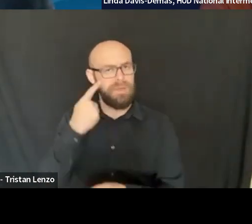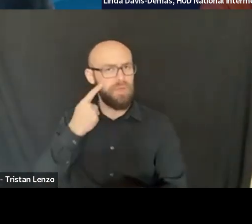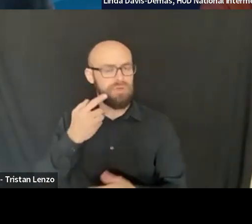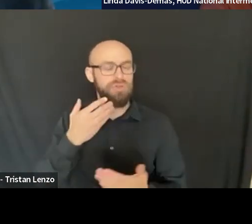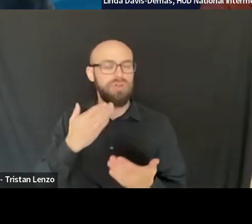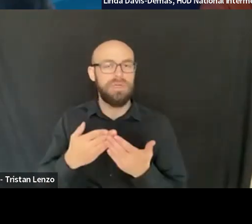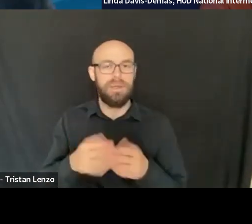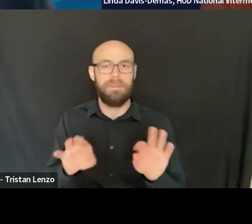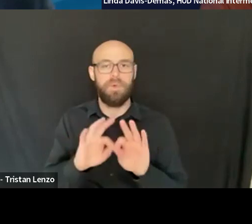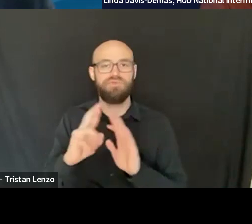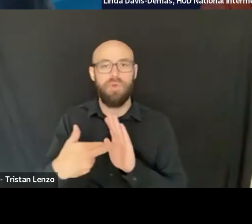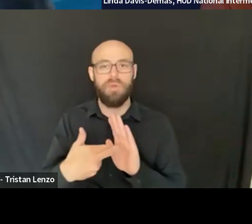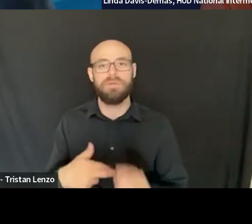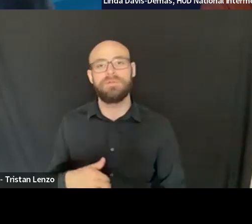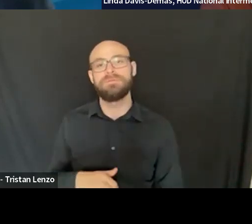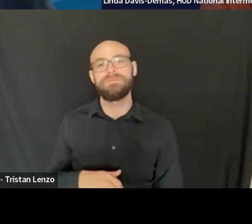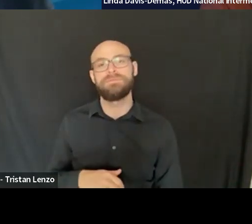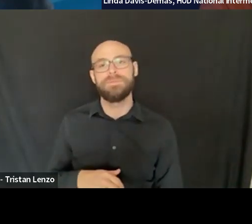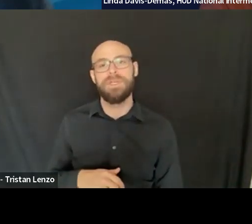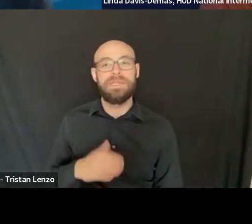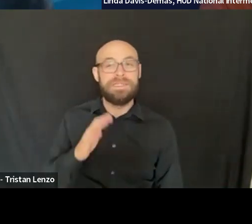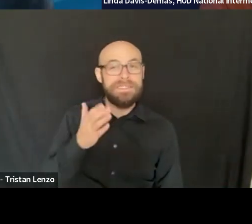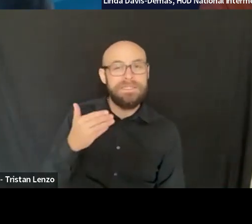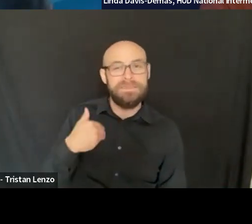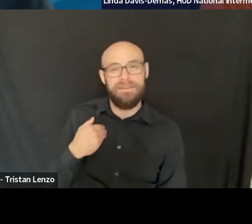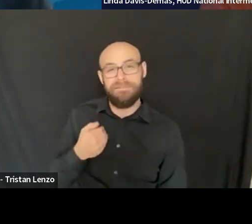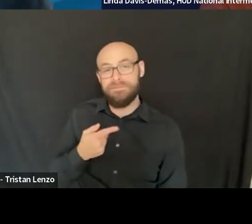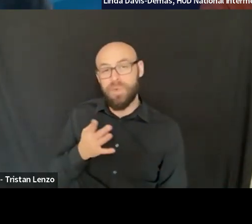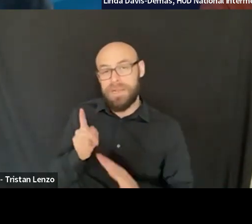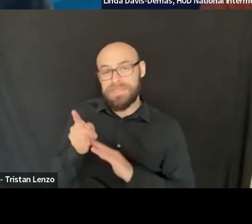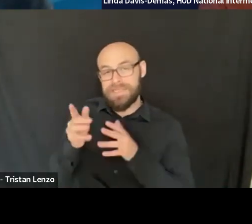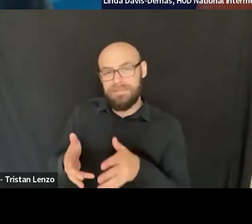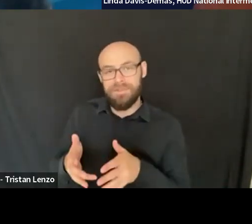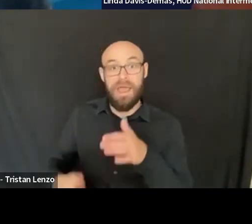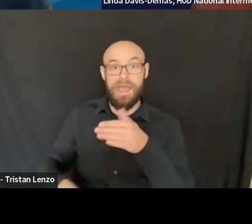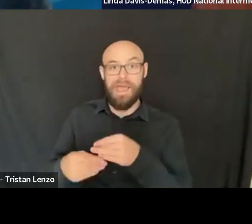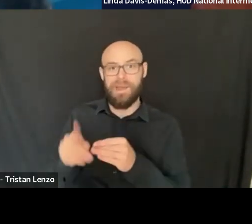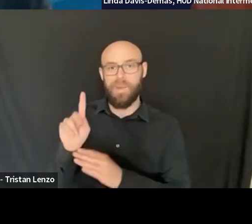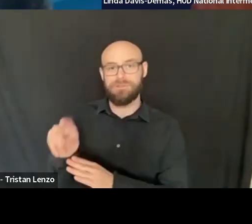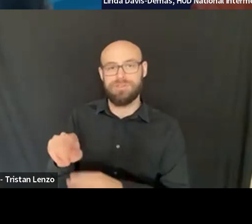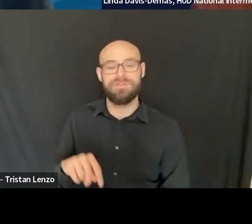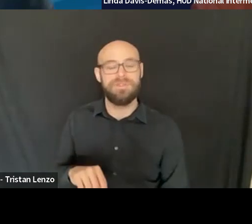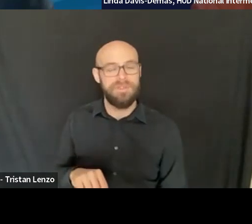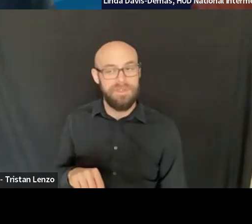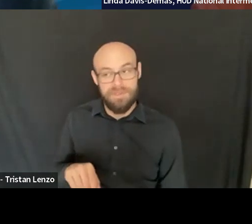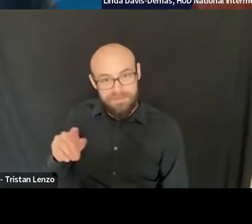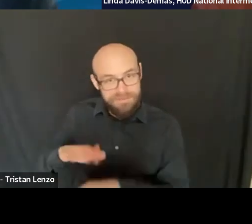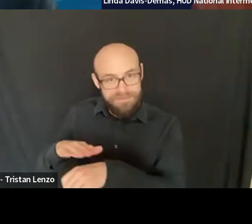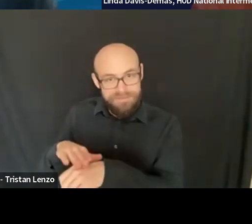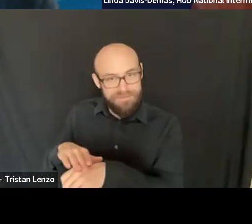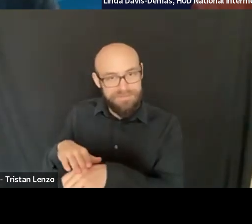have a moment or two for a bonus question. I'll share with you that you have not heard this question